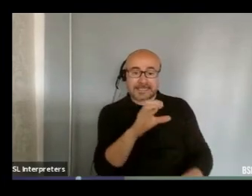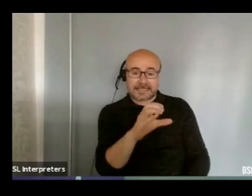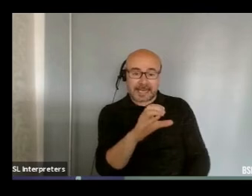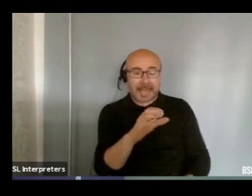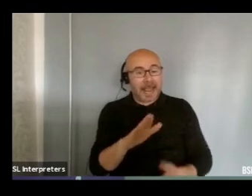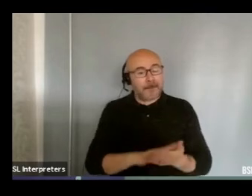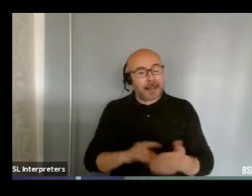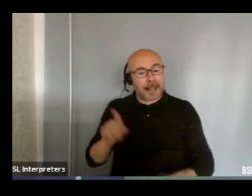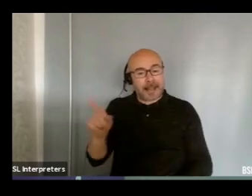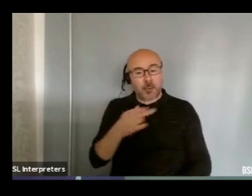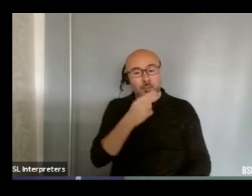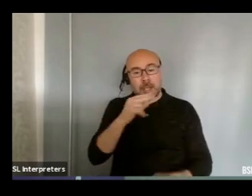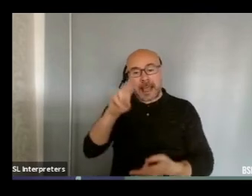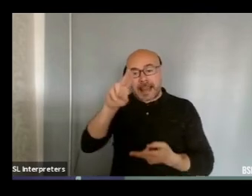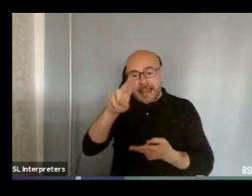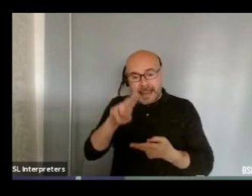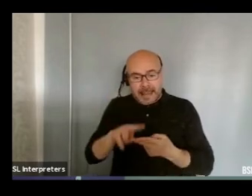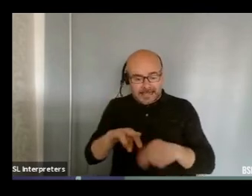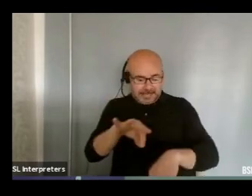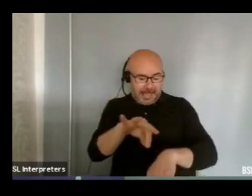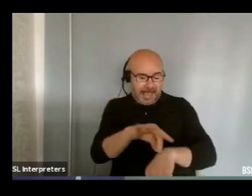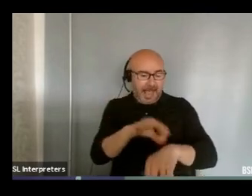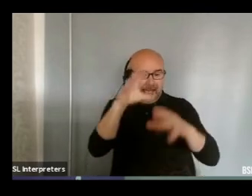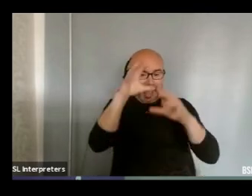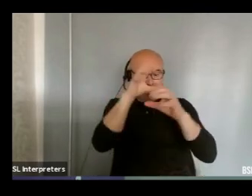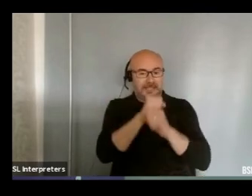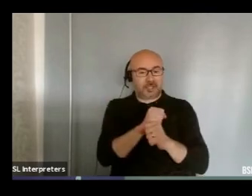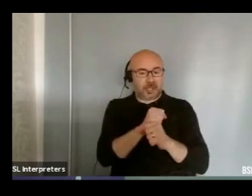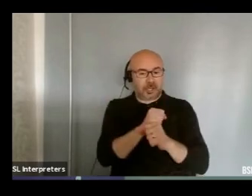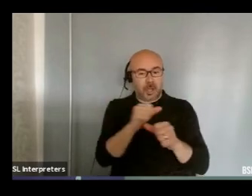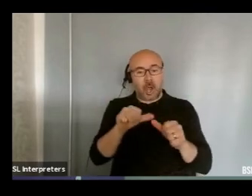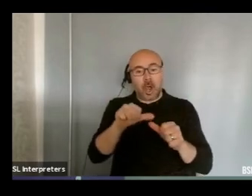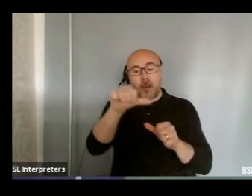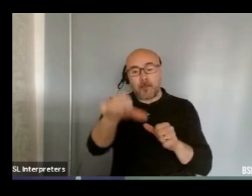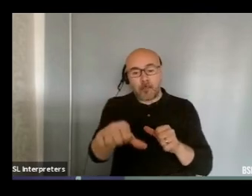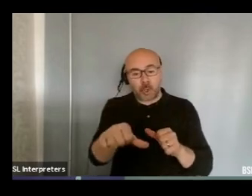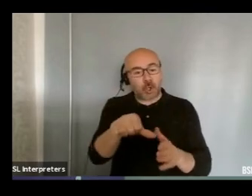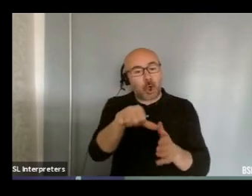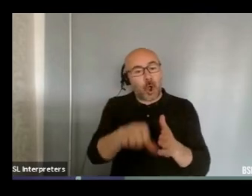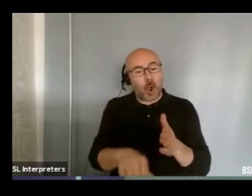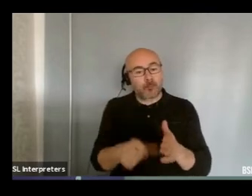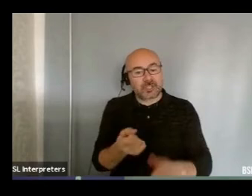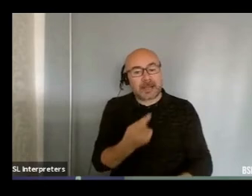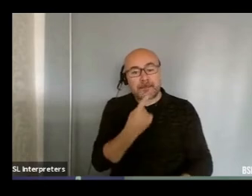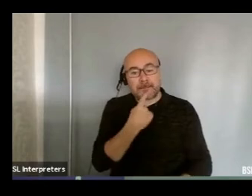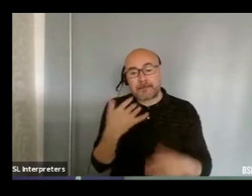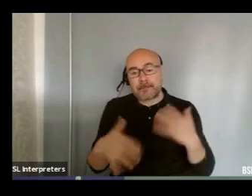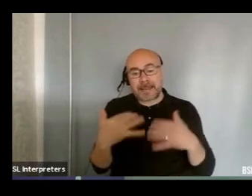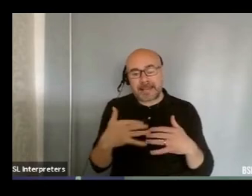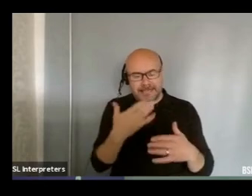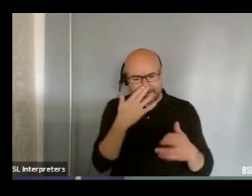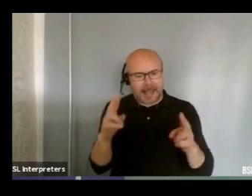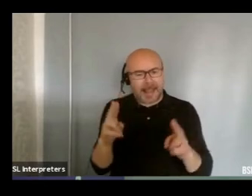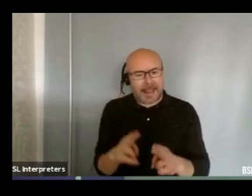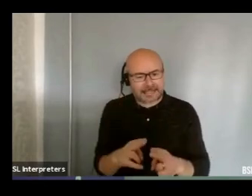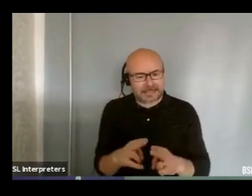in the operating room, and they're using less post-op pain medication. The actual length of